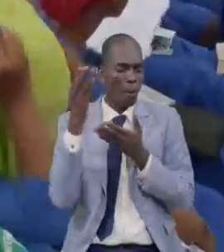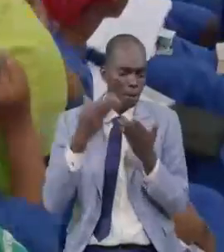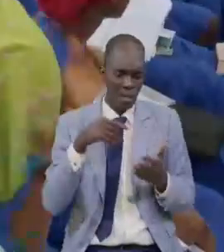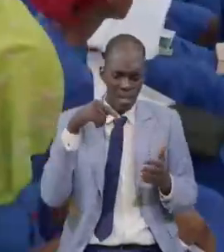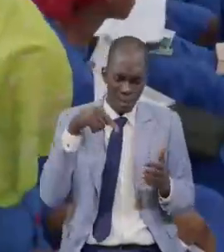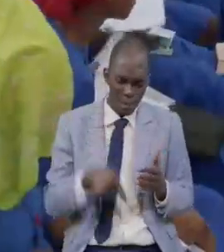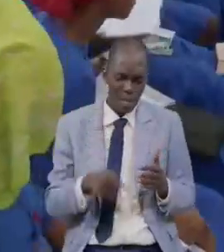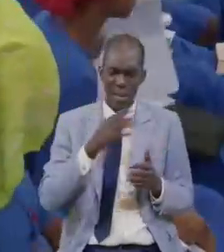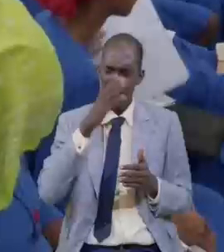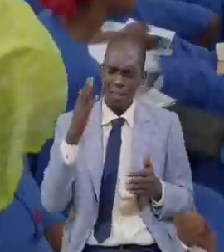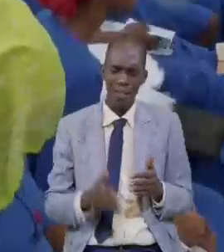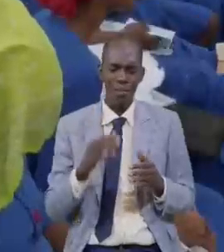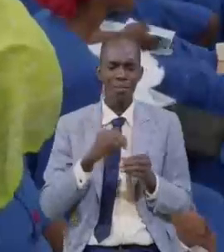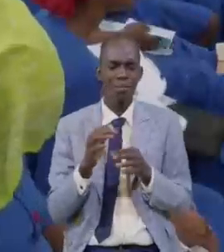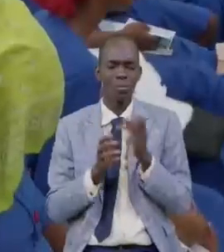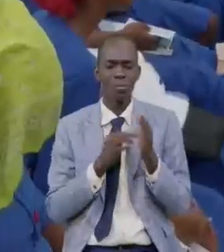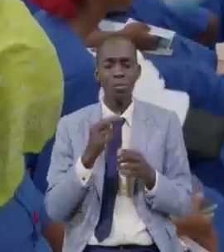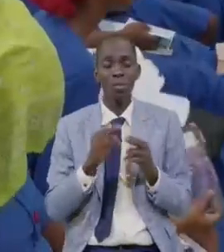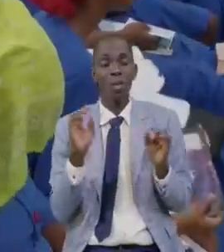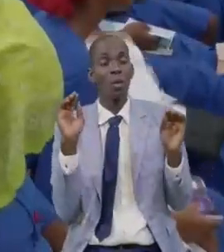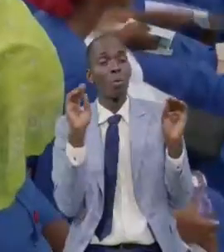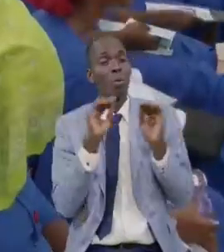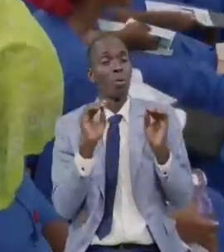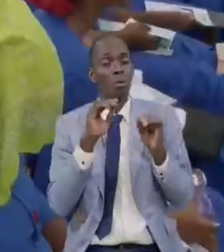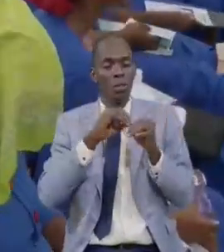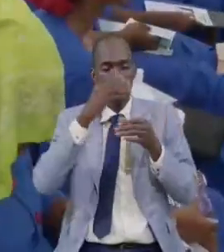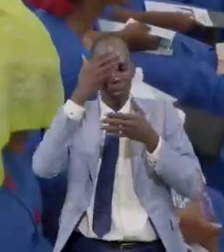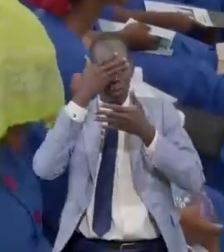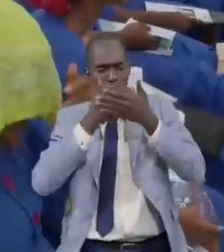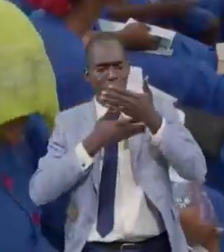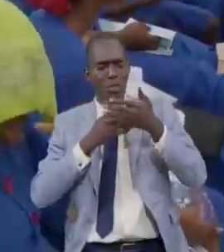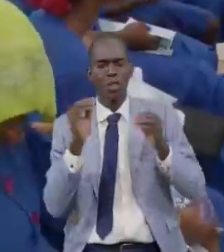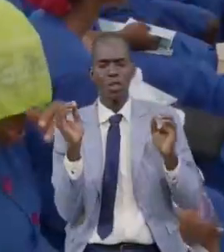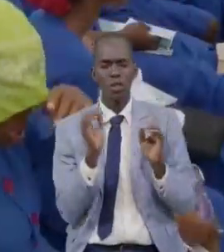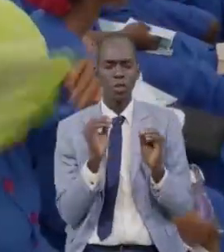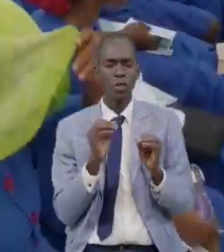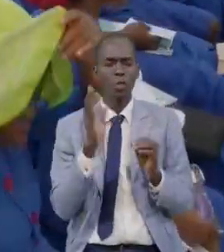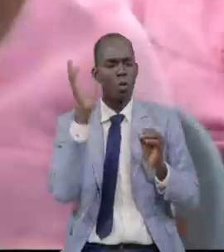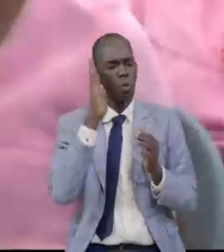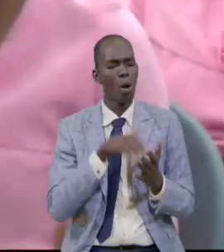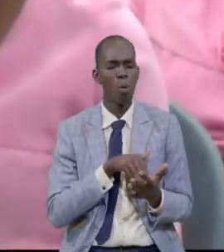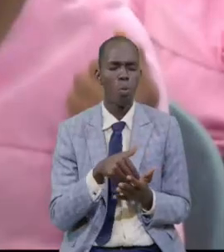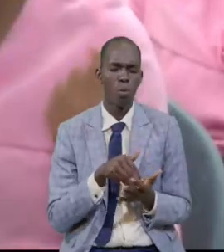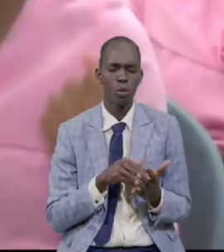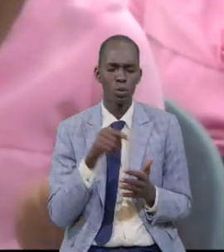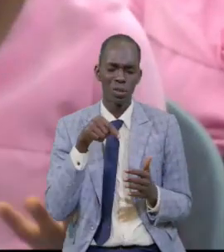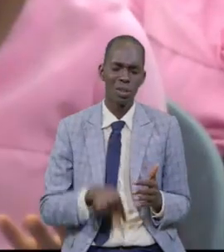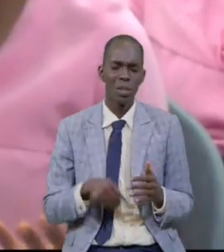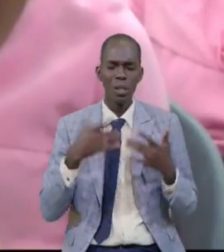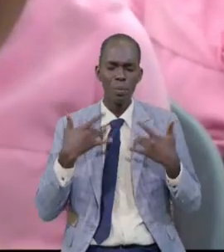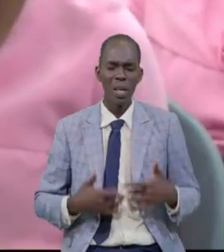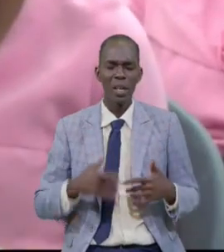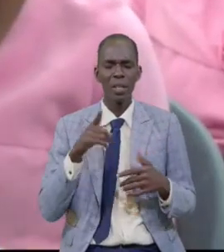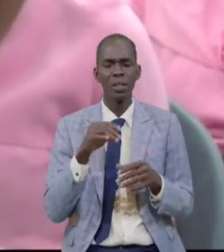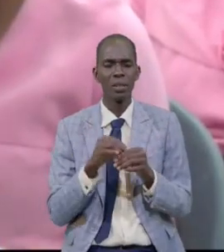In front of you, nothing will bring you down in Jesus' name. All the